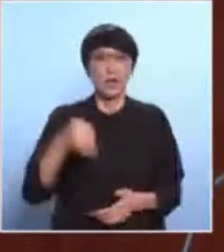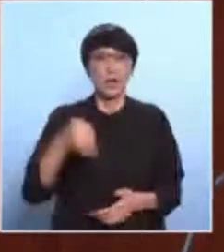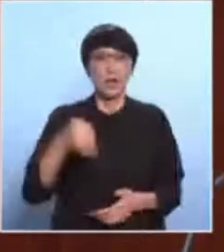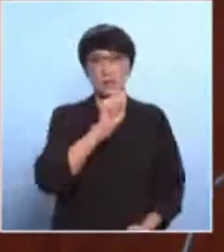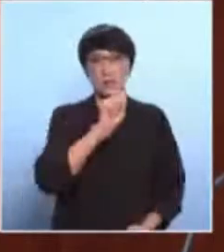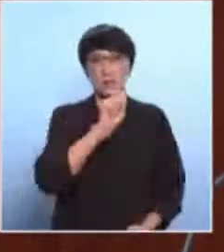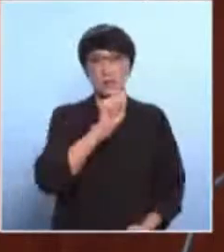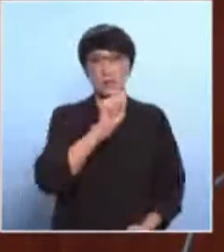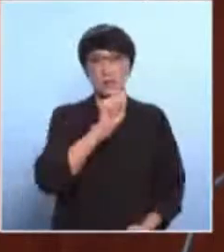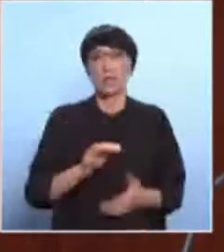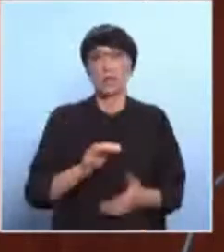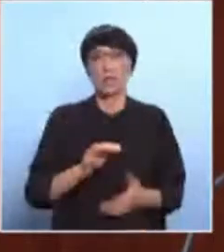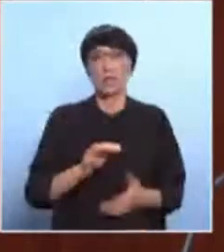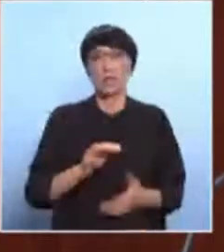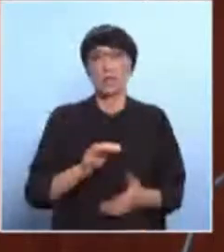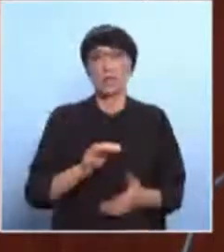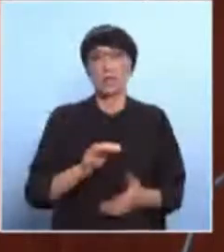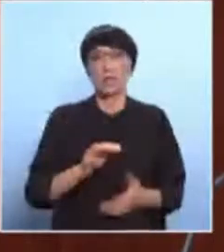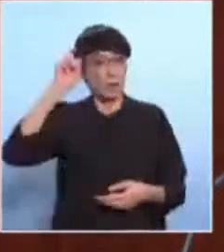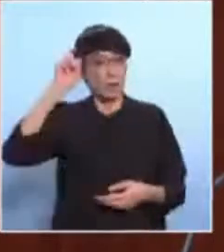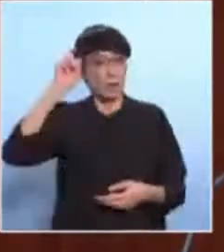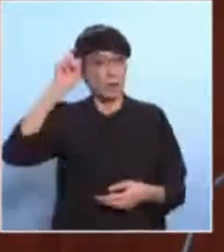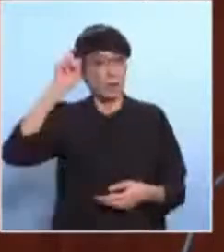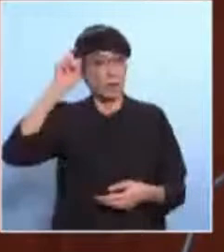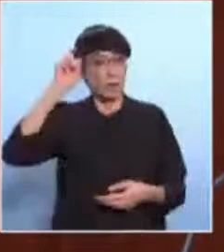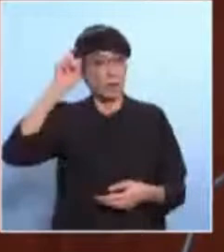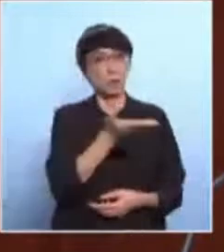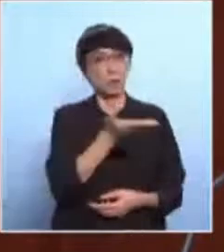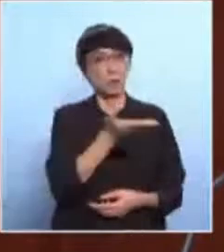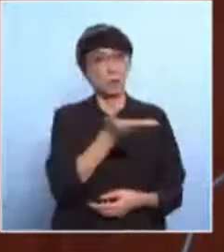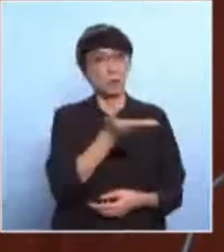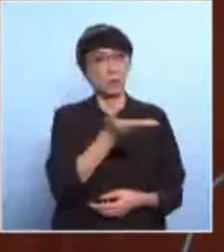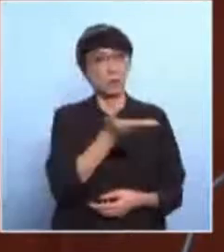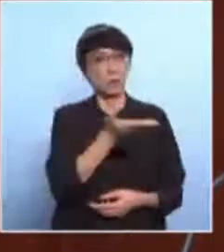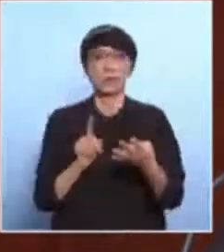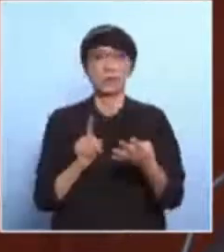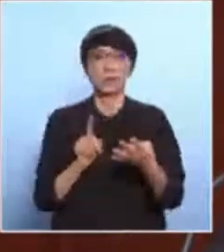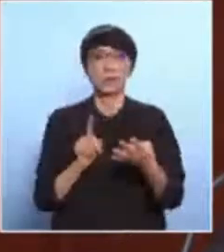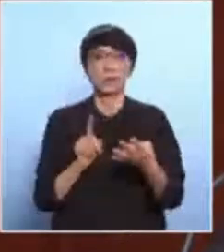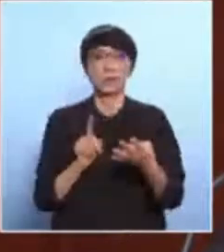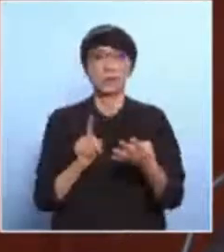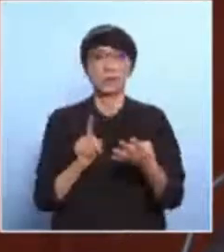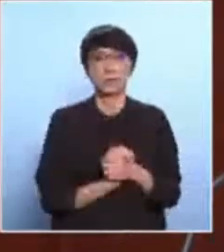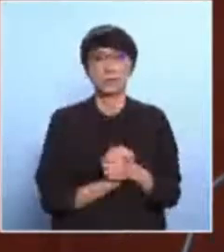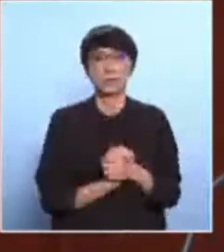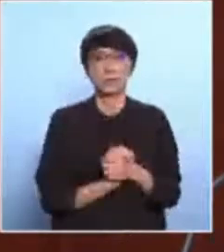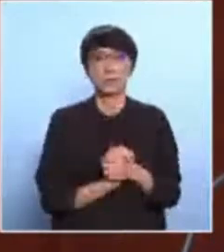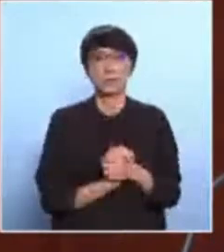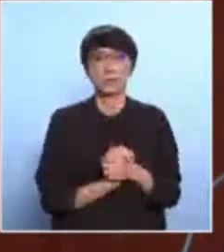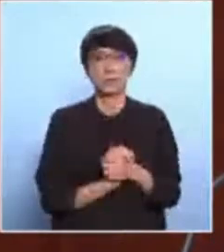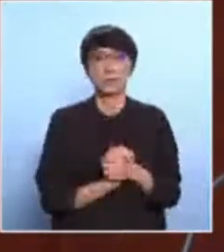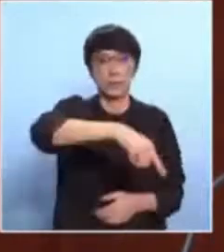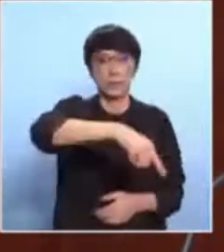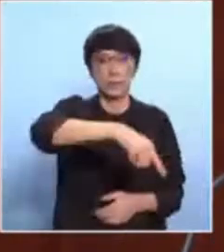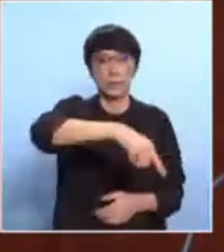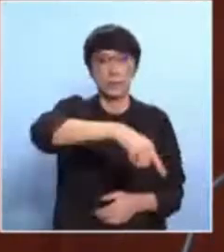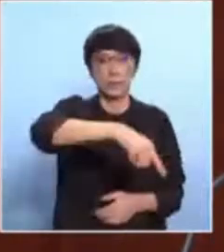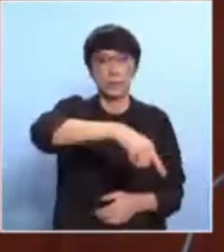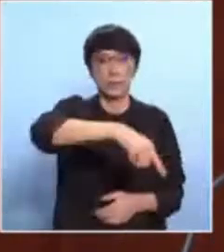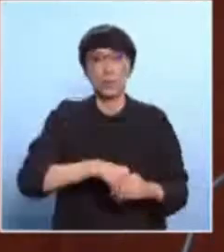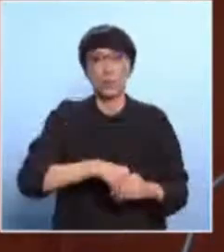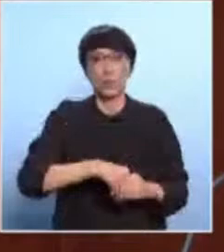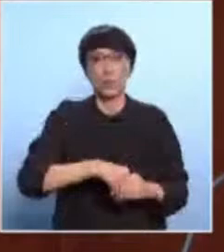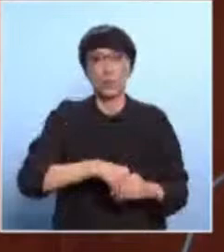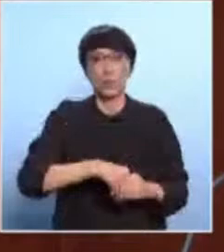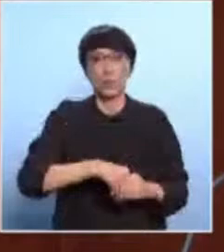Bureau will gauge public views in the first half of next year. And 4. Pursue mixed development under the single-site multiple-use